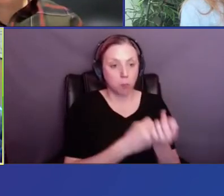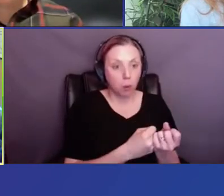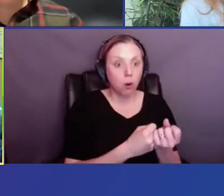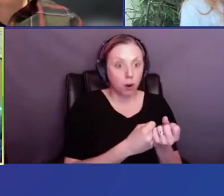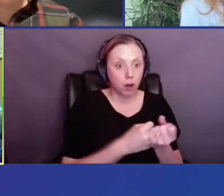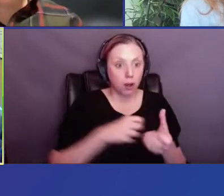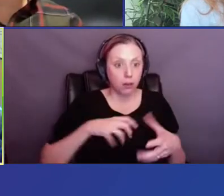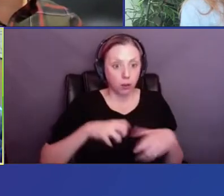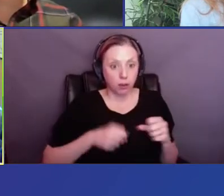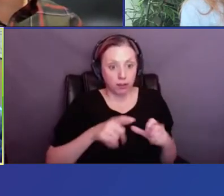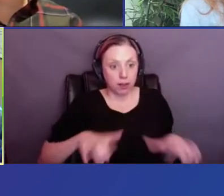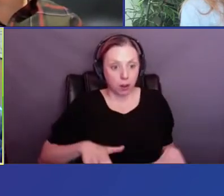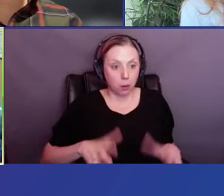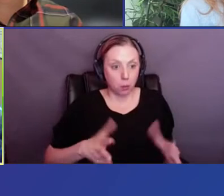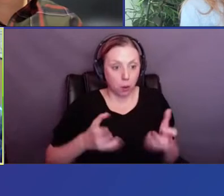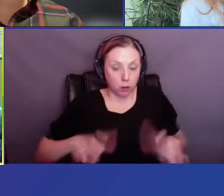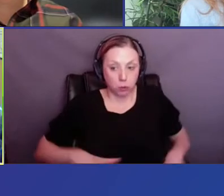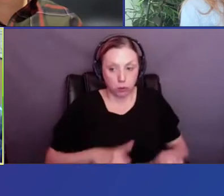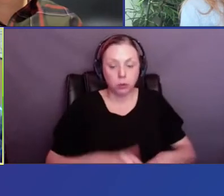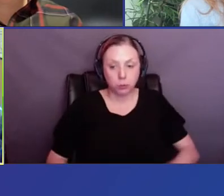want to do, right? So